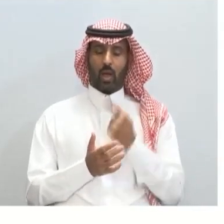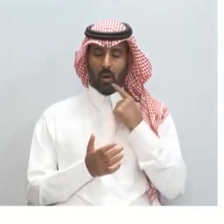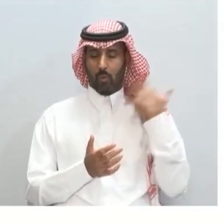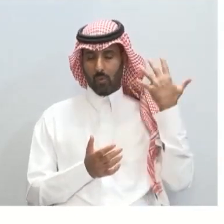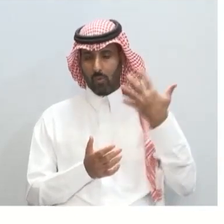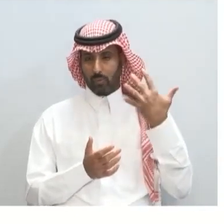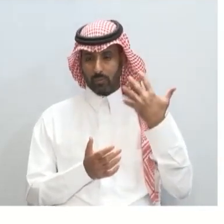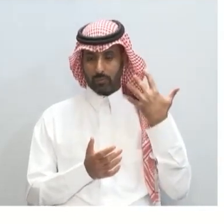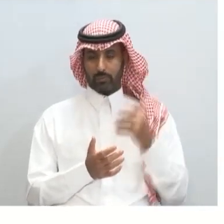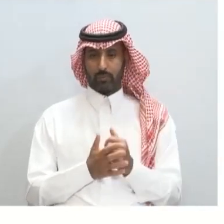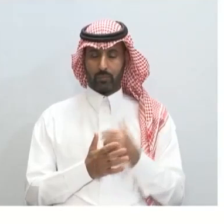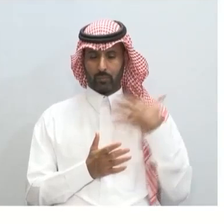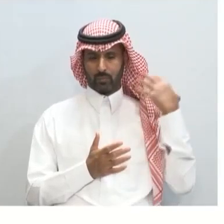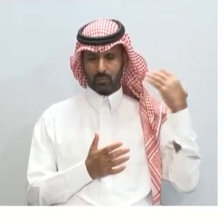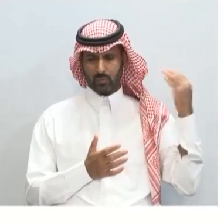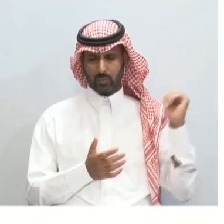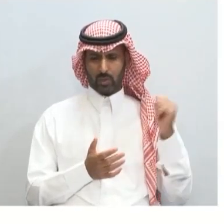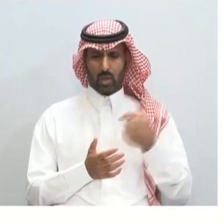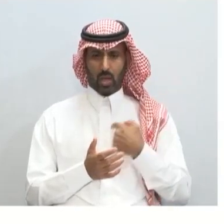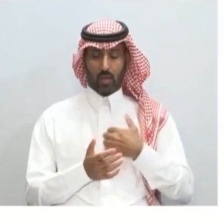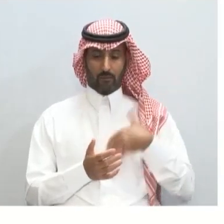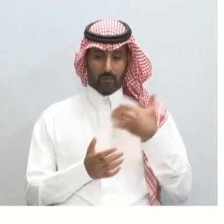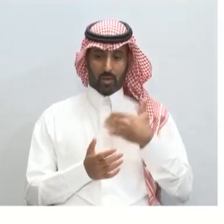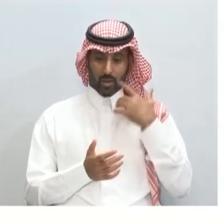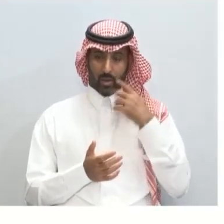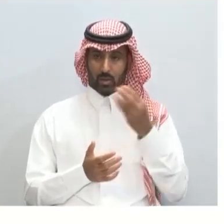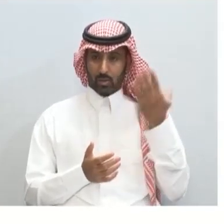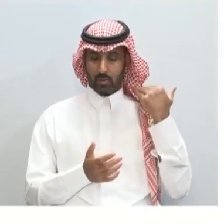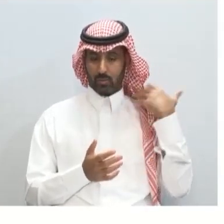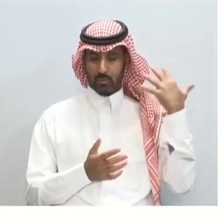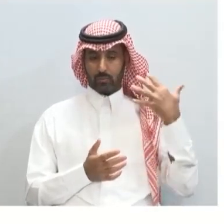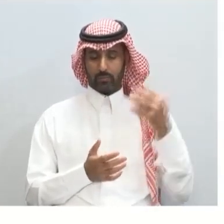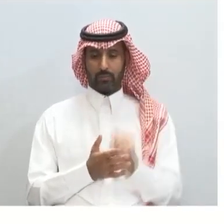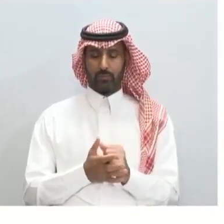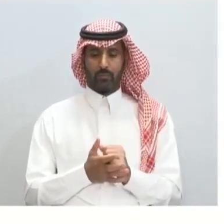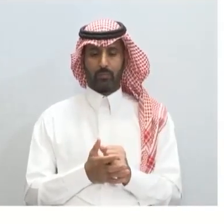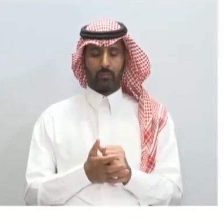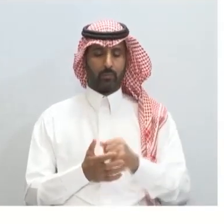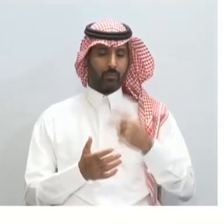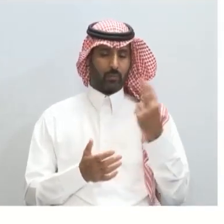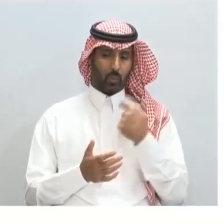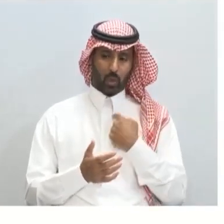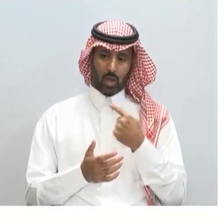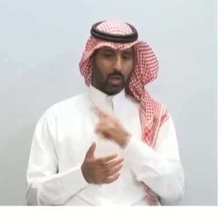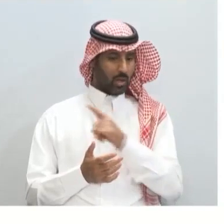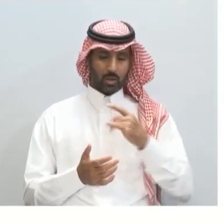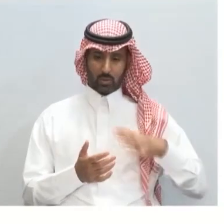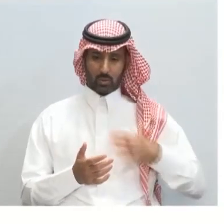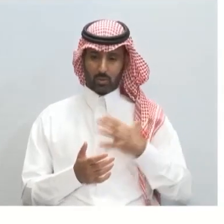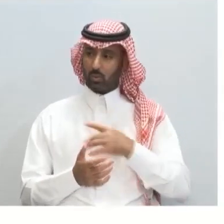dreaming so be here is where I feel as though I were dreaming very good number two we are not